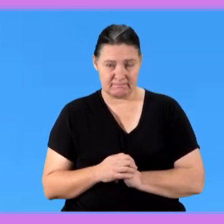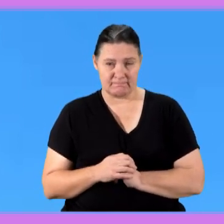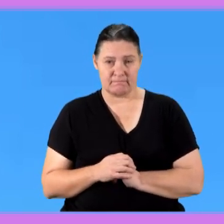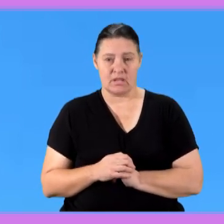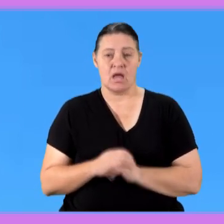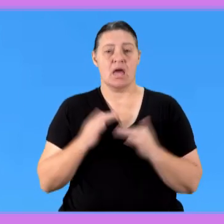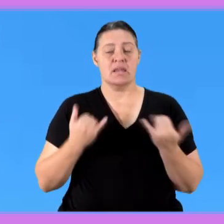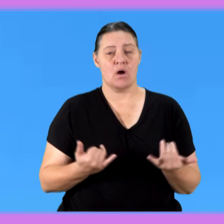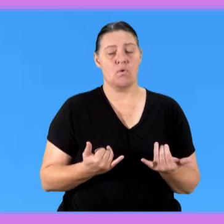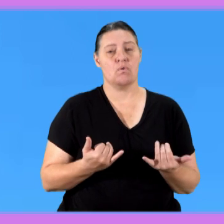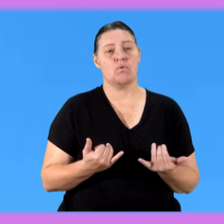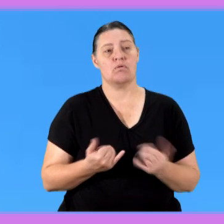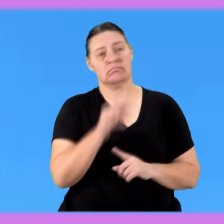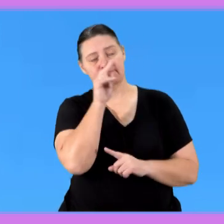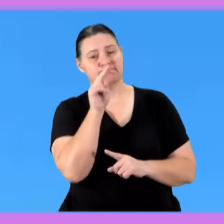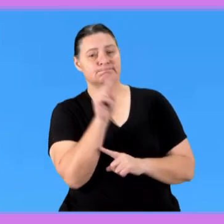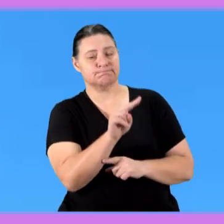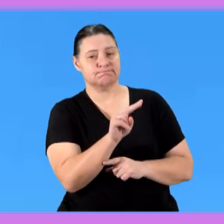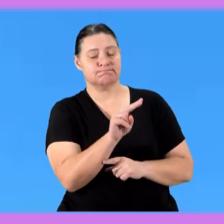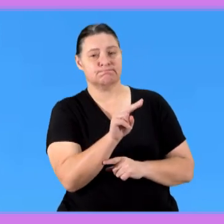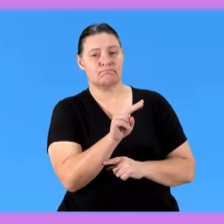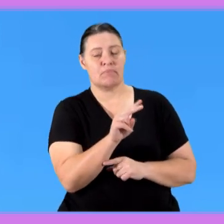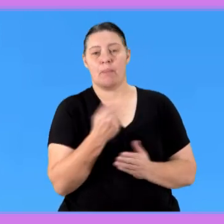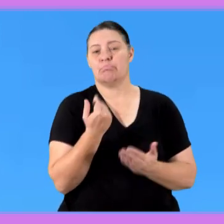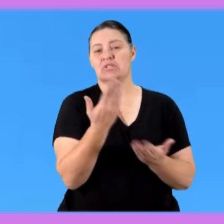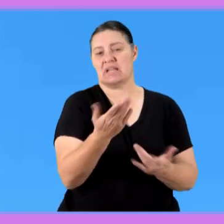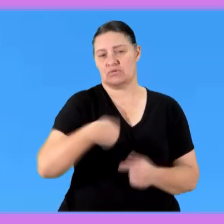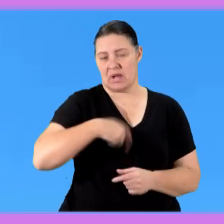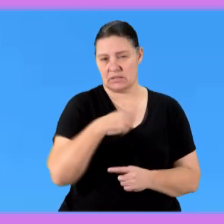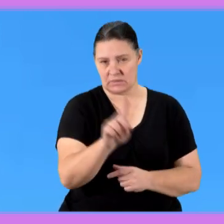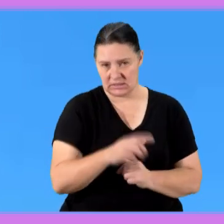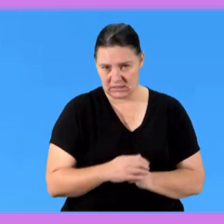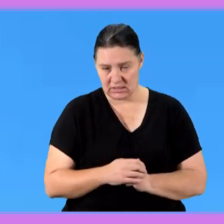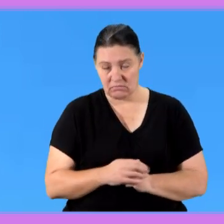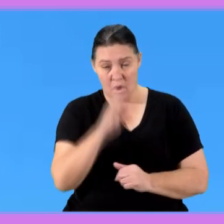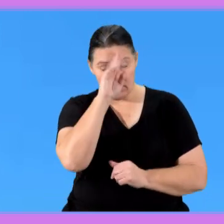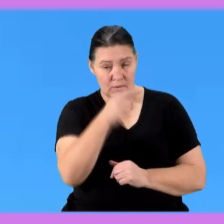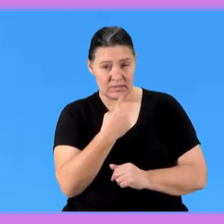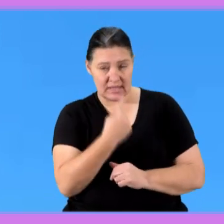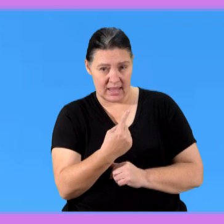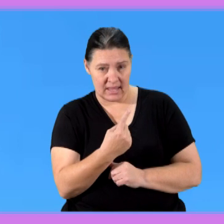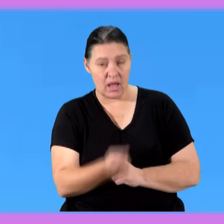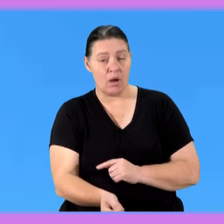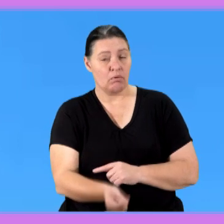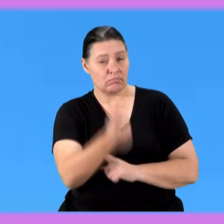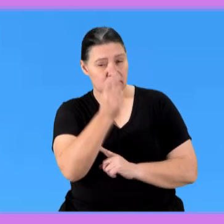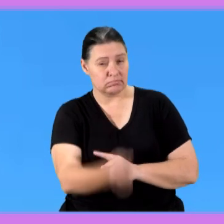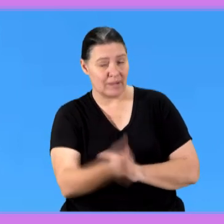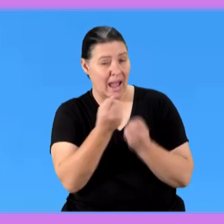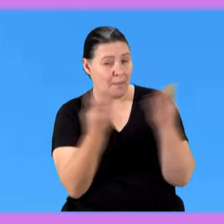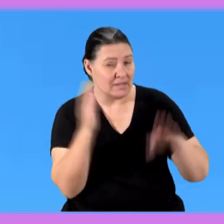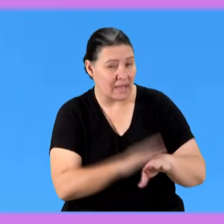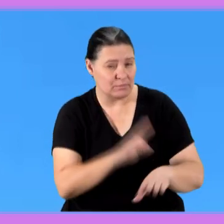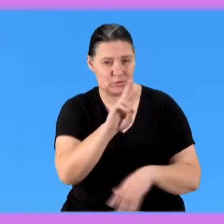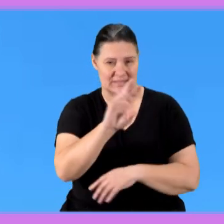100%. Now let's look closely at what is presented to us. Remember we said this coin is tossed 20